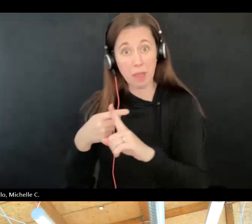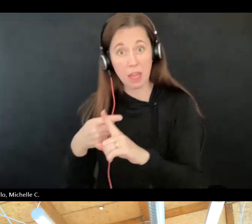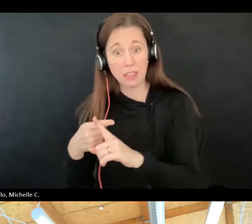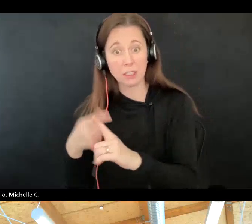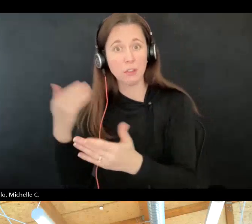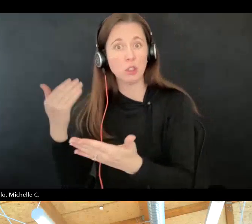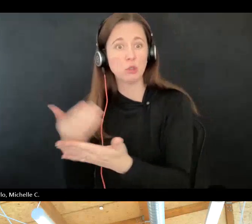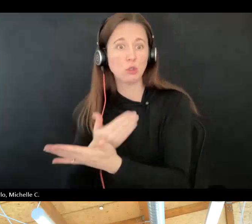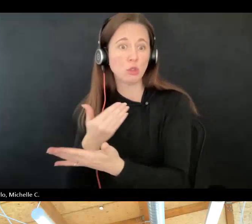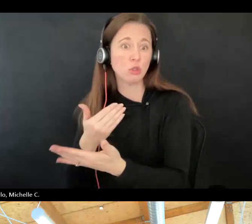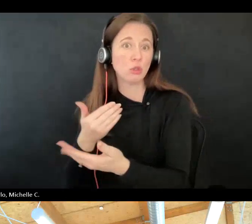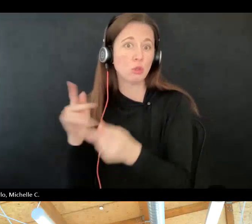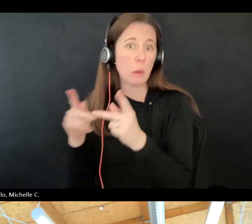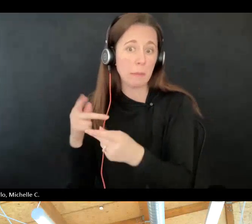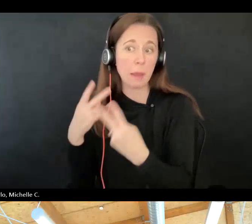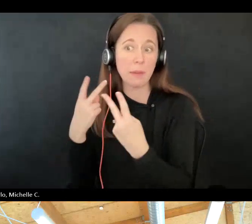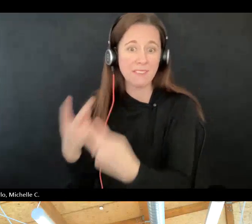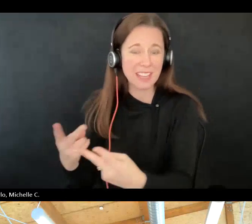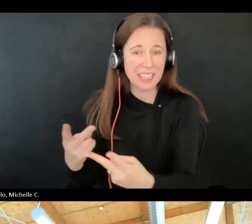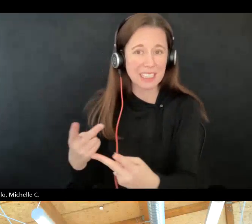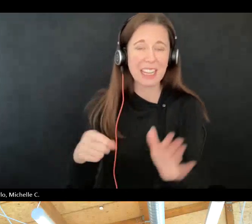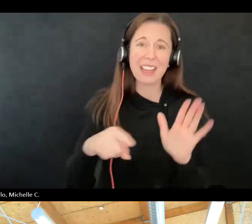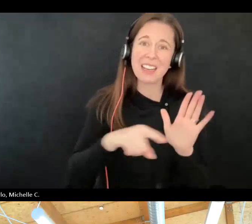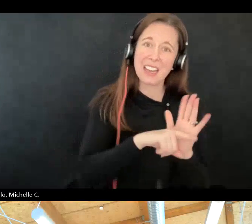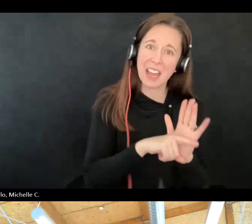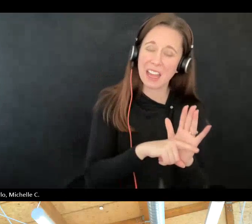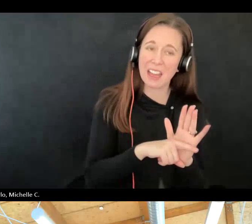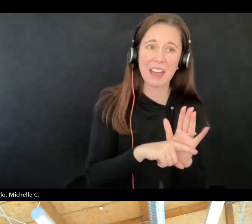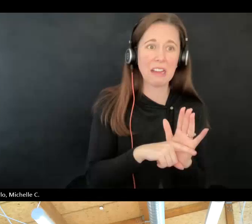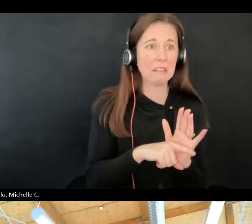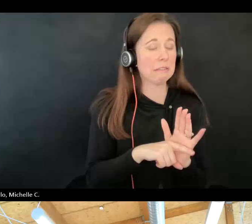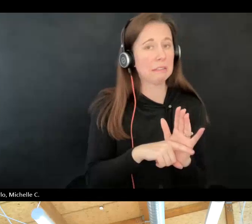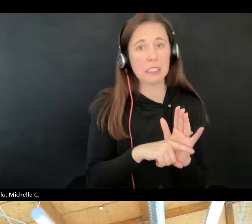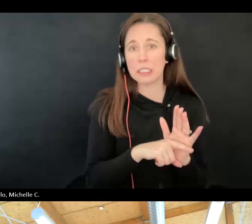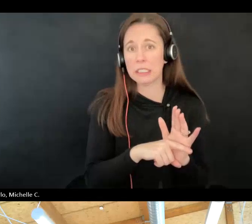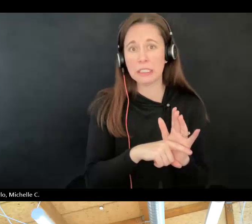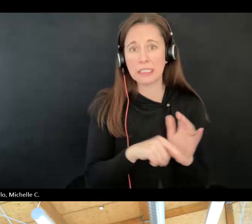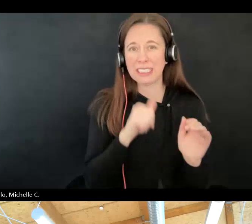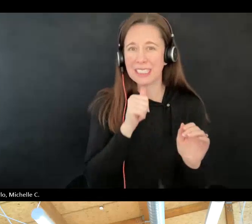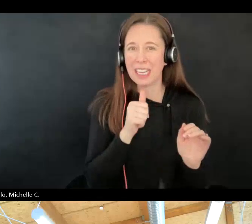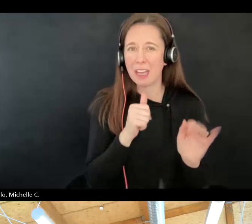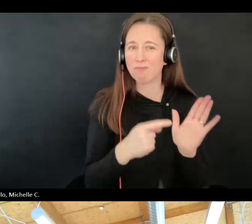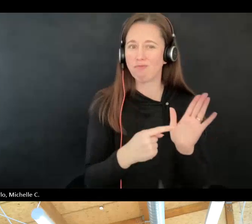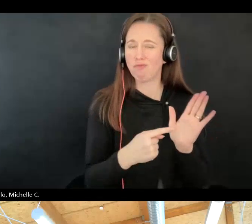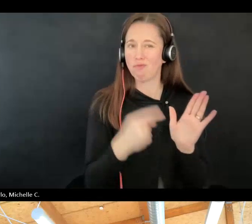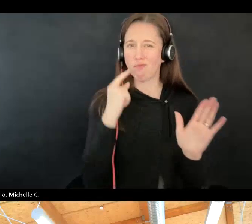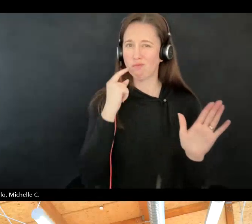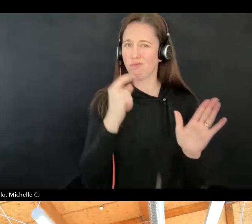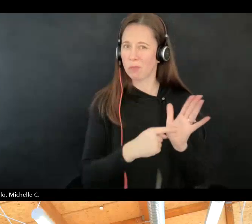of the first people who live there and what the true demographics of the Eastern Shore look like.